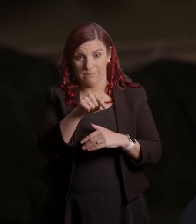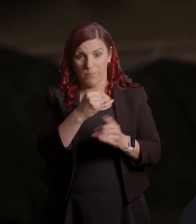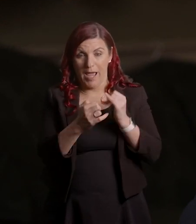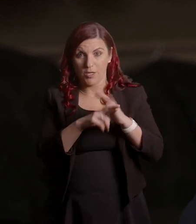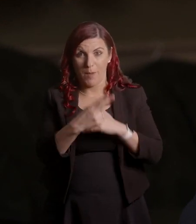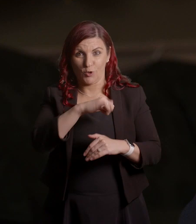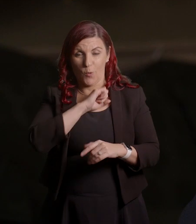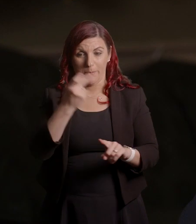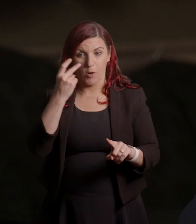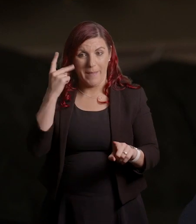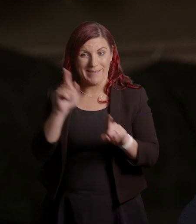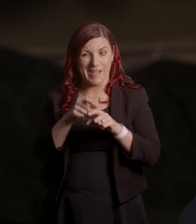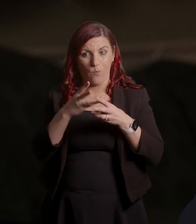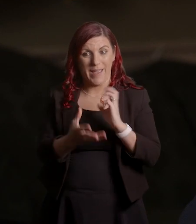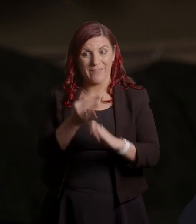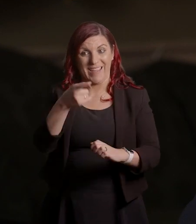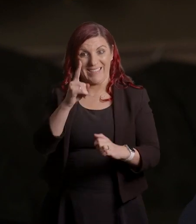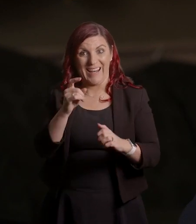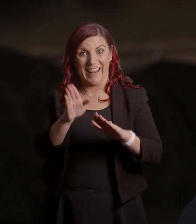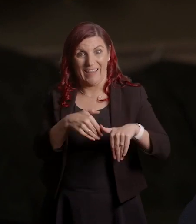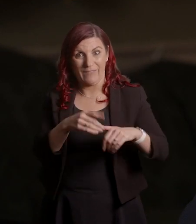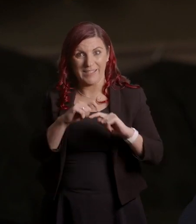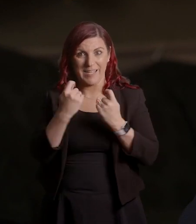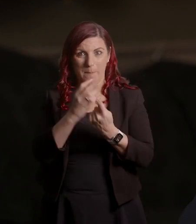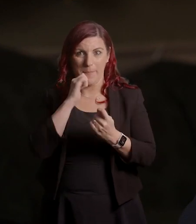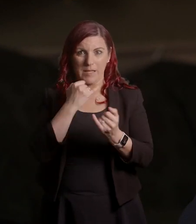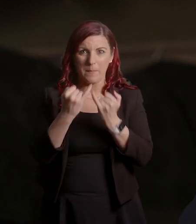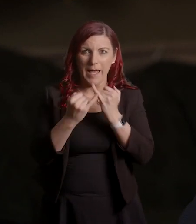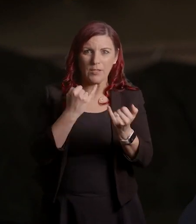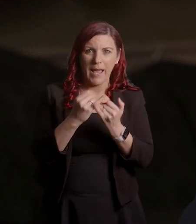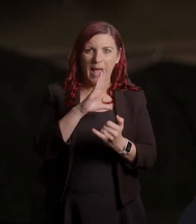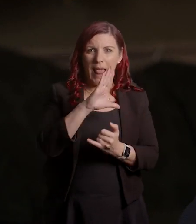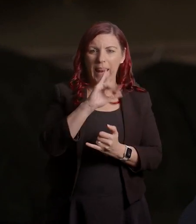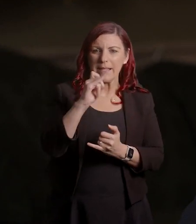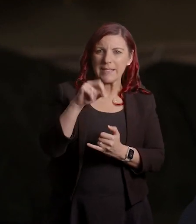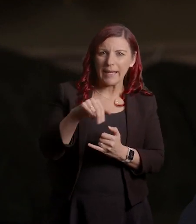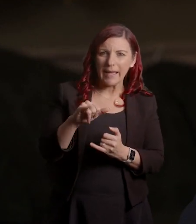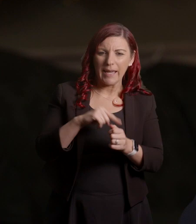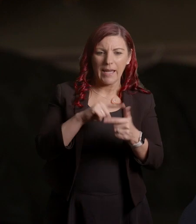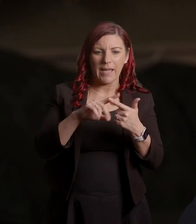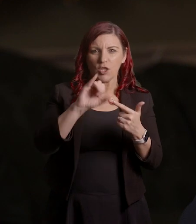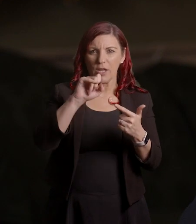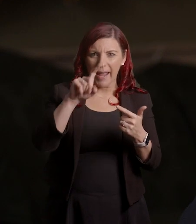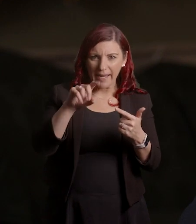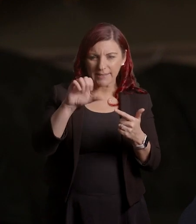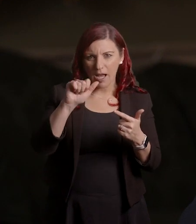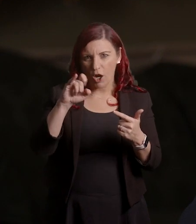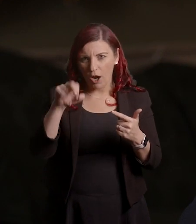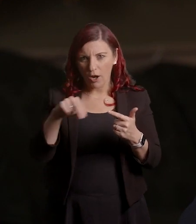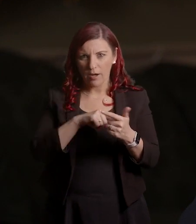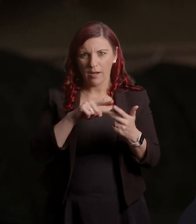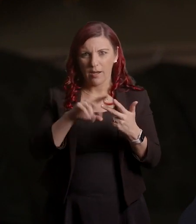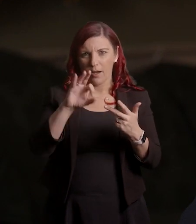be looking back the same way as we are now. Because players like Lindsay, Sinead